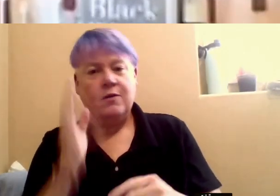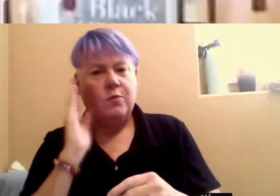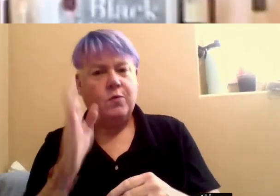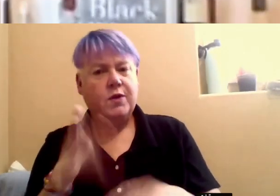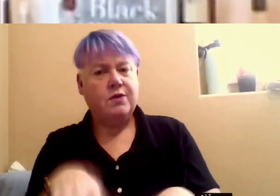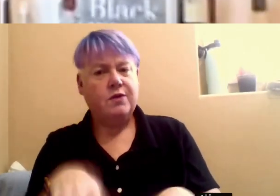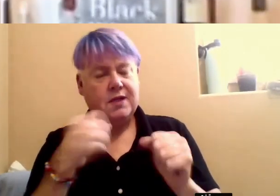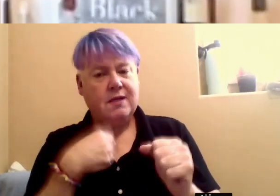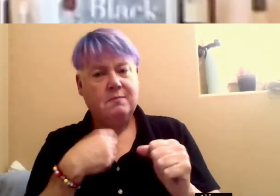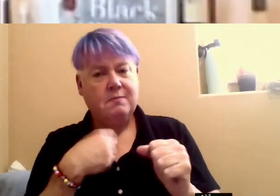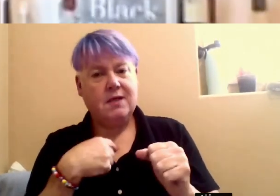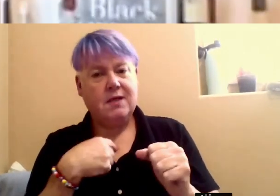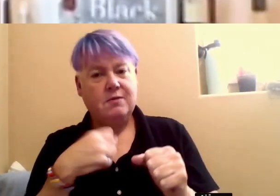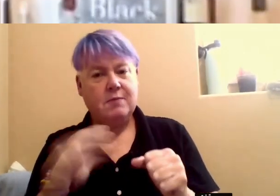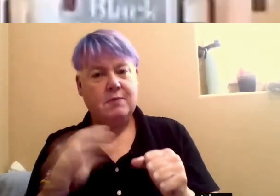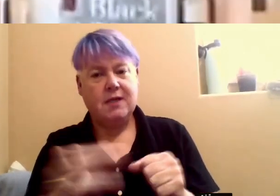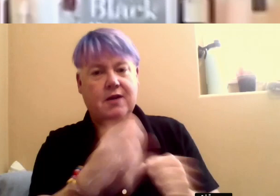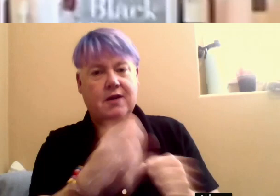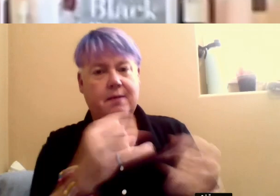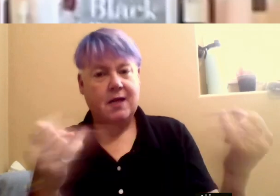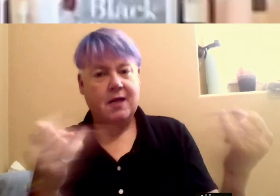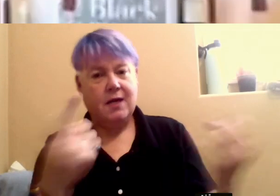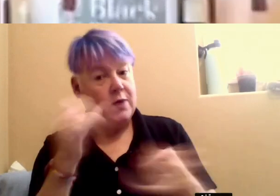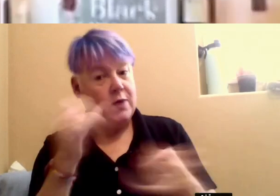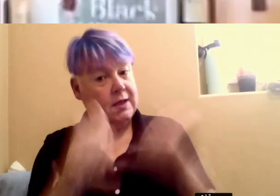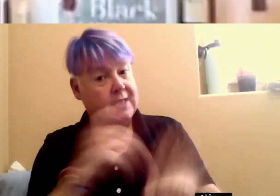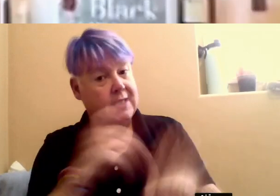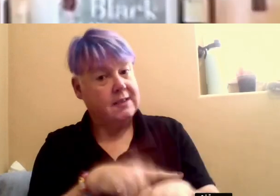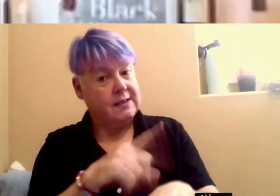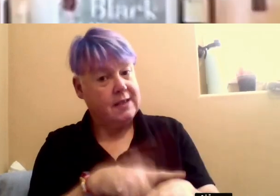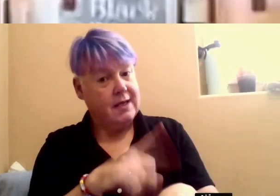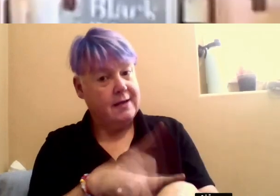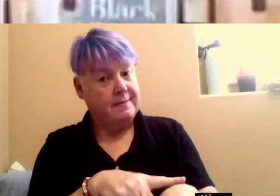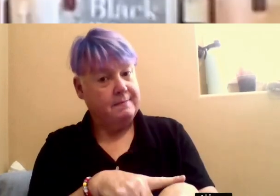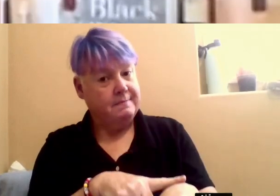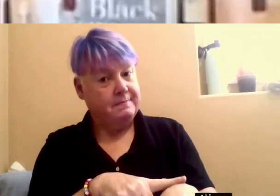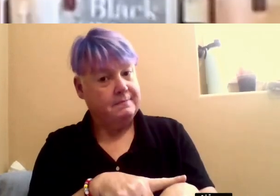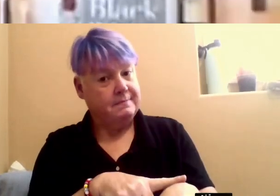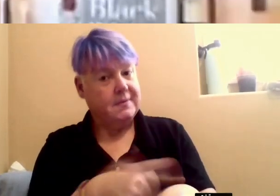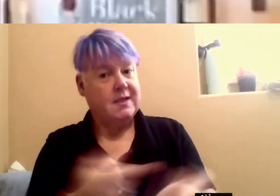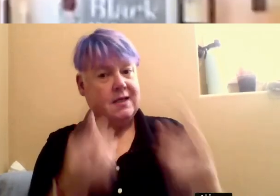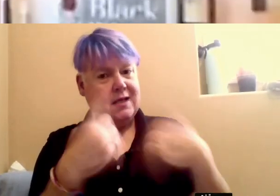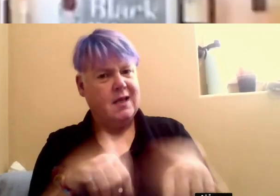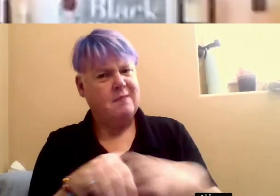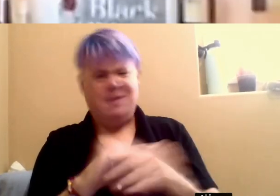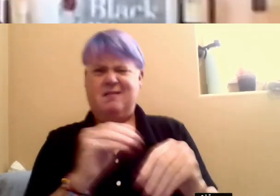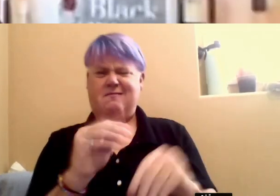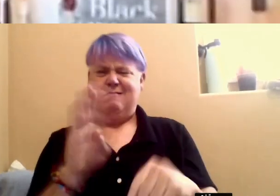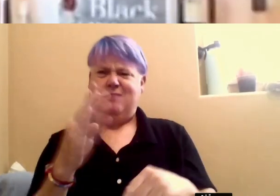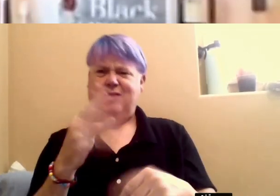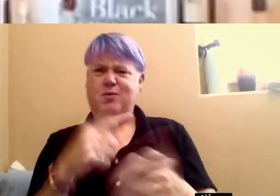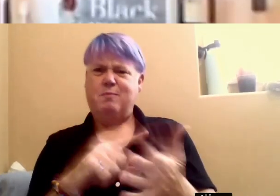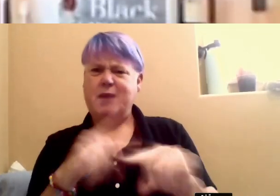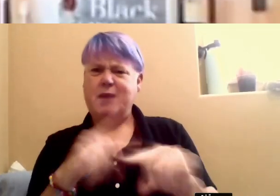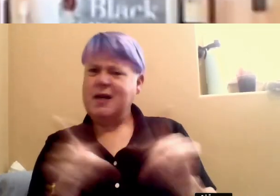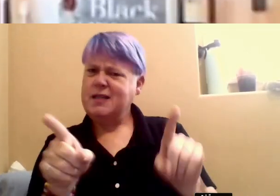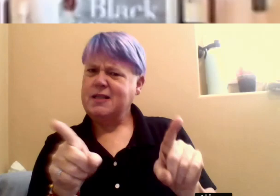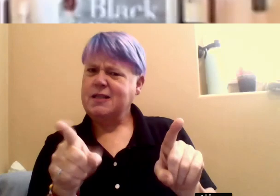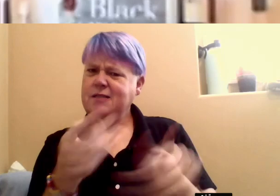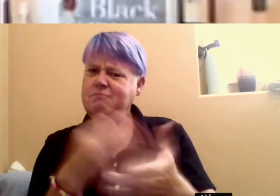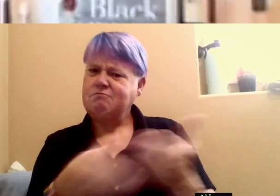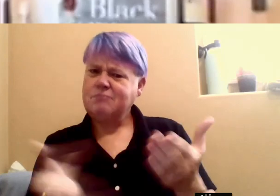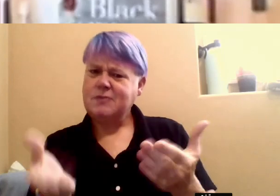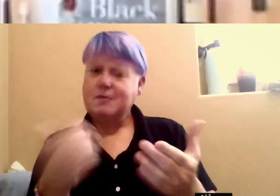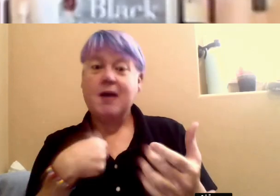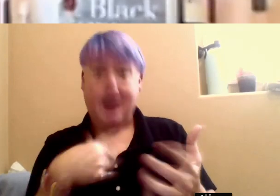trap line one last time? And it kind of came out of the blue, but it was something that I had wanted to